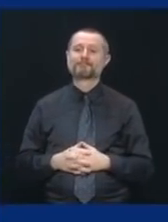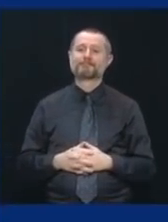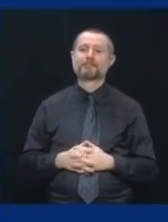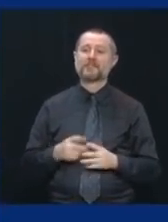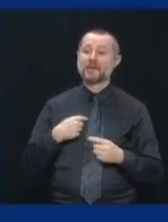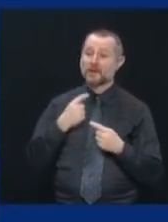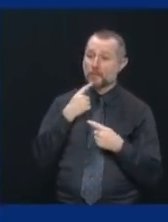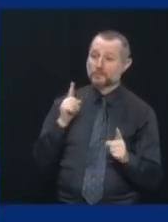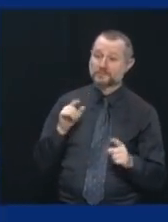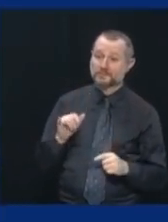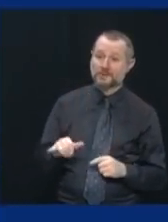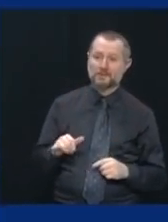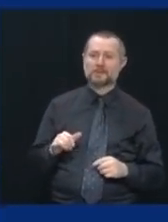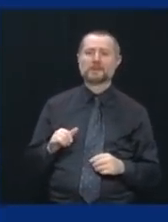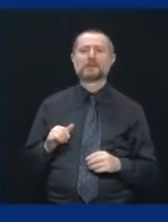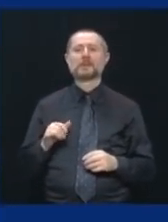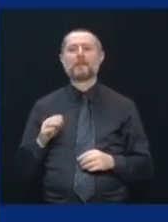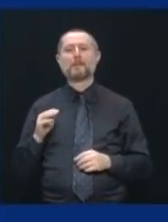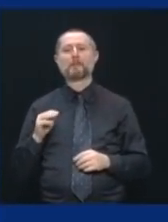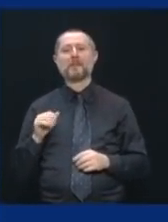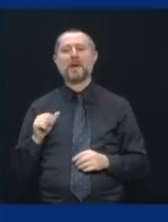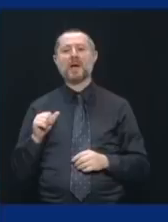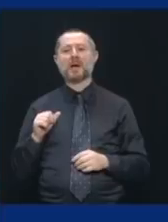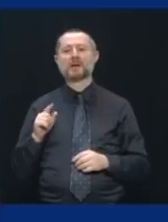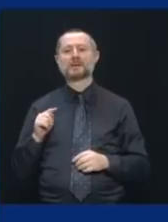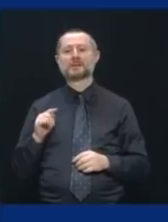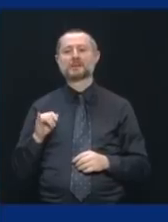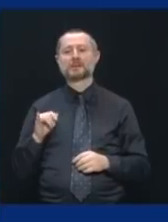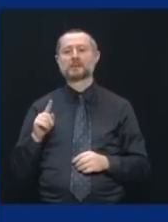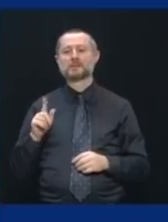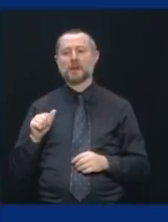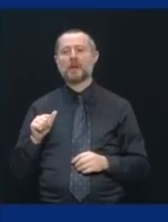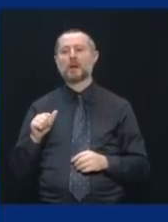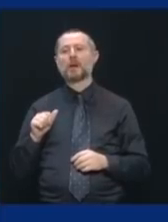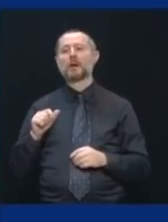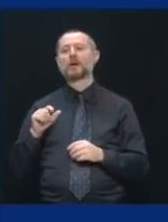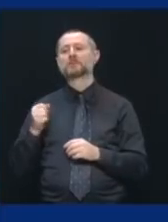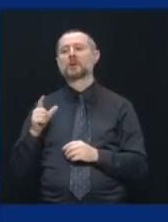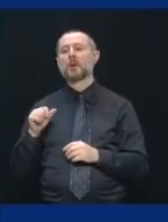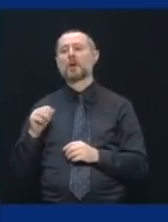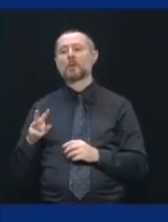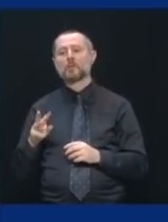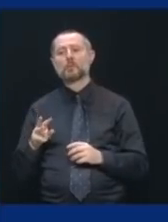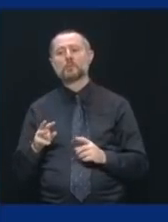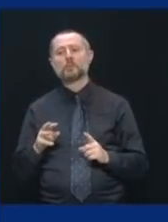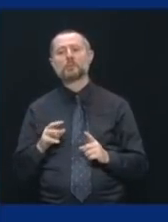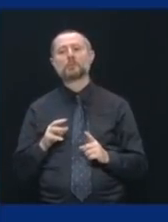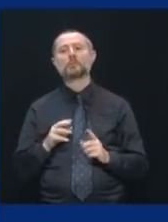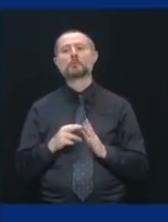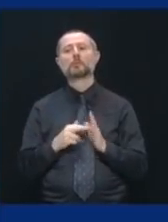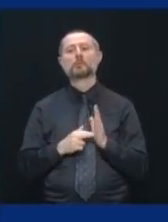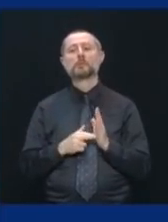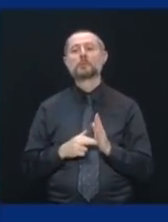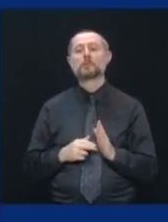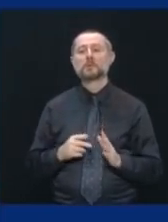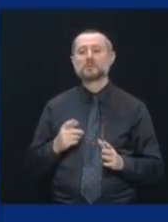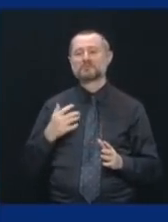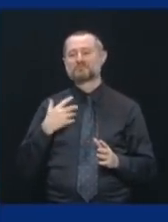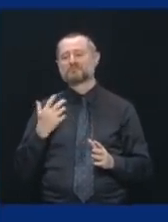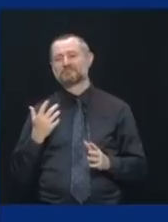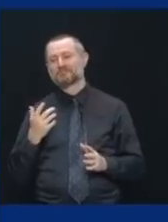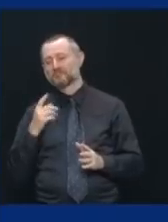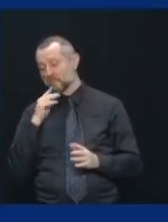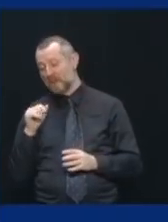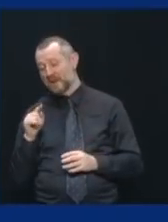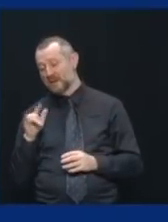announced Matilda's rule, right? We knew this was going to happen because the federal government said they were going to